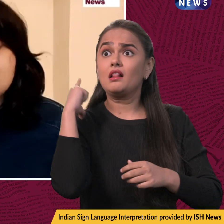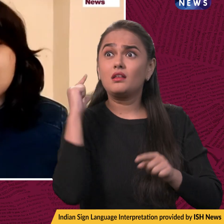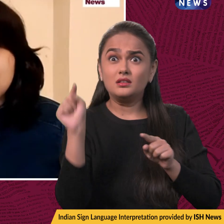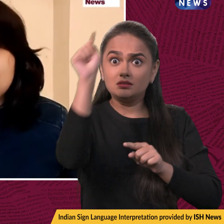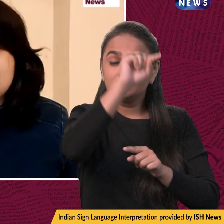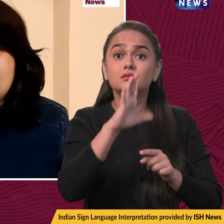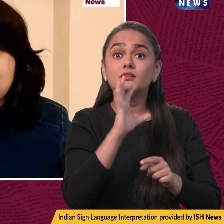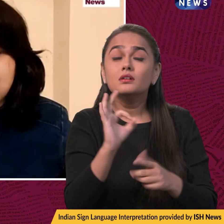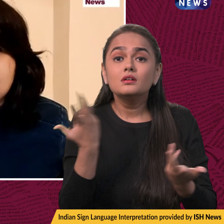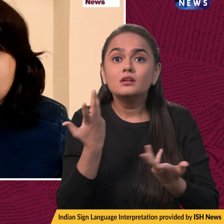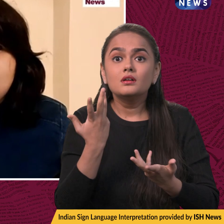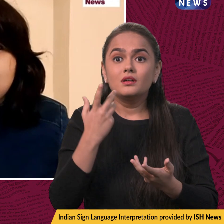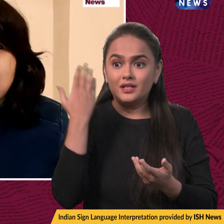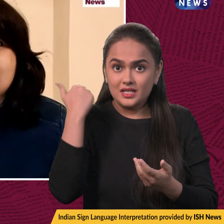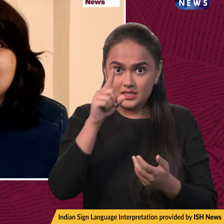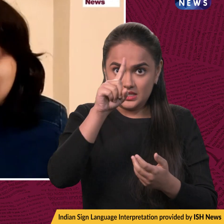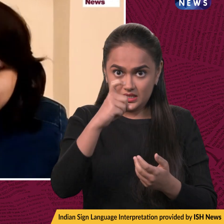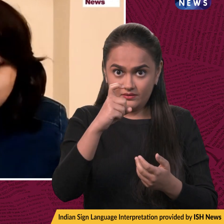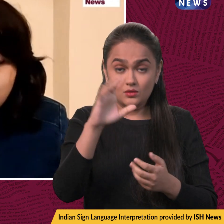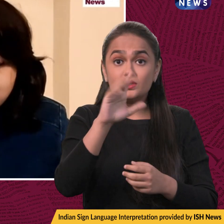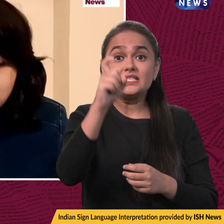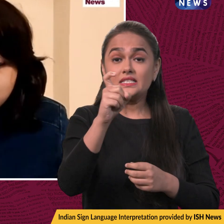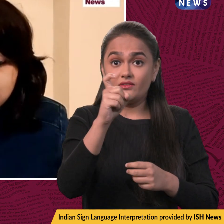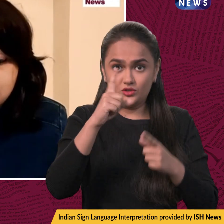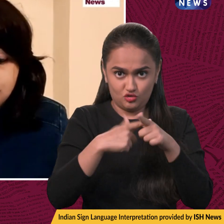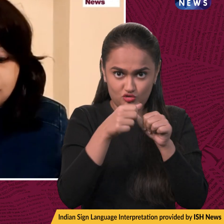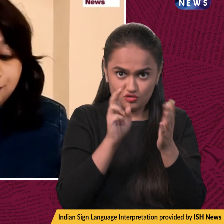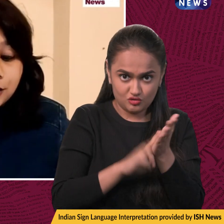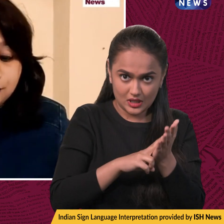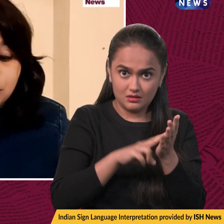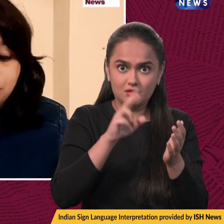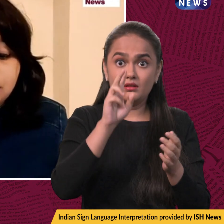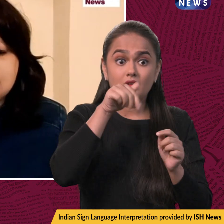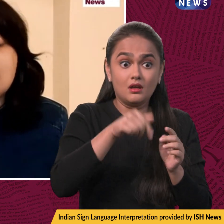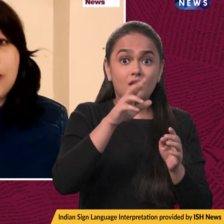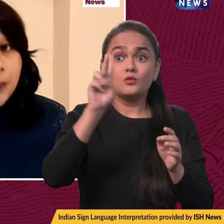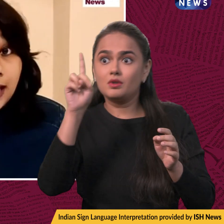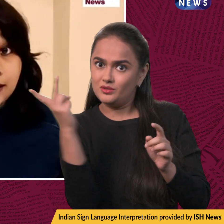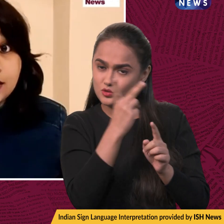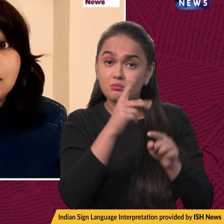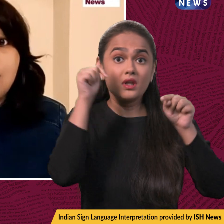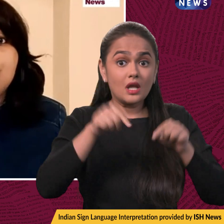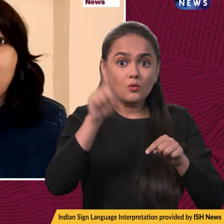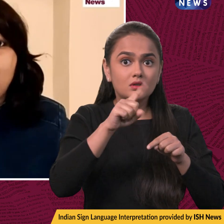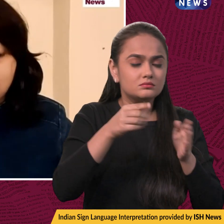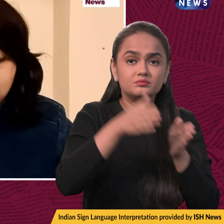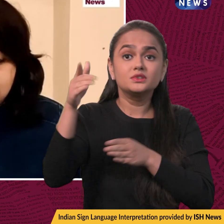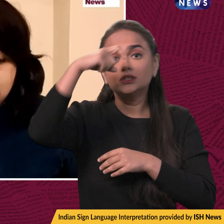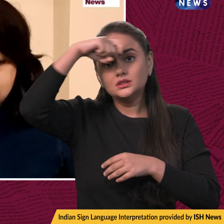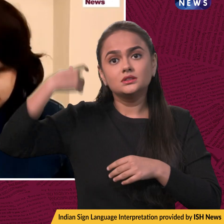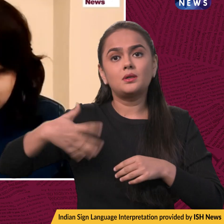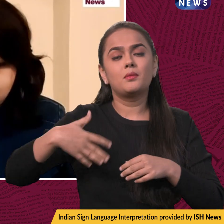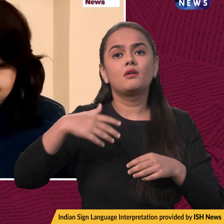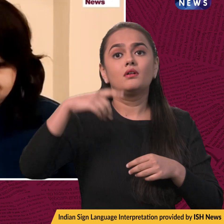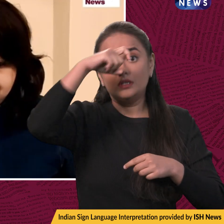leaders, was scheduled to take place between the 7th of January and 21st of January. It's now planned for